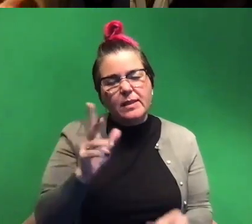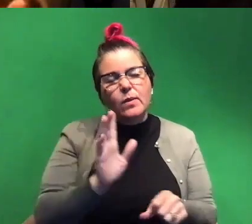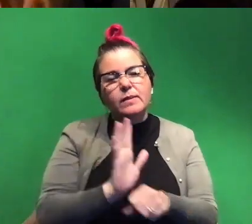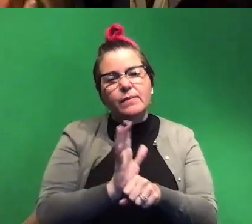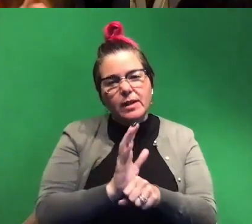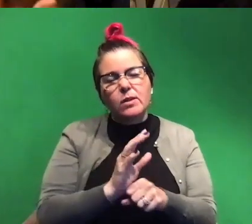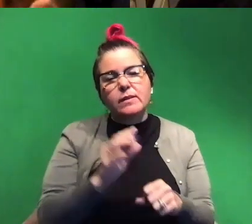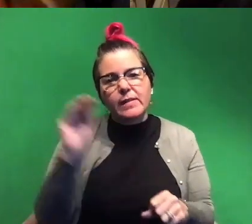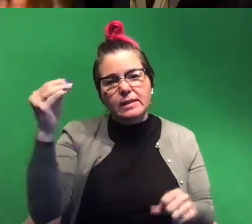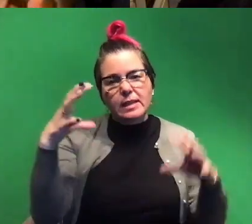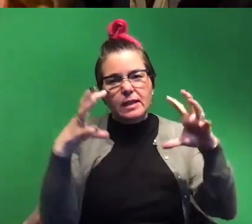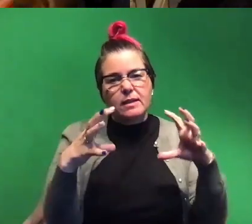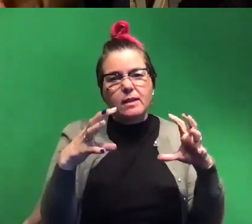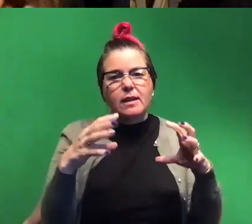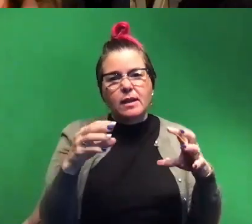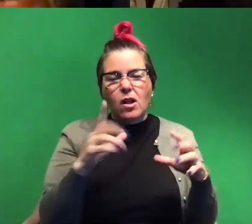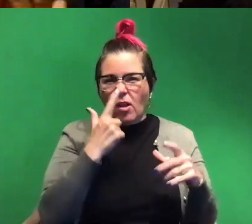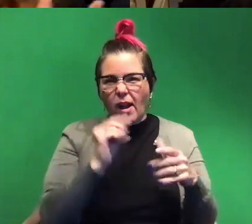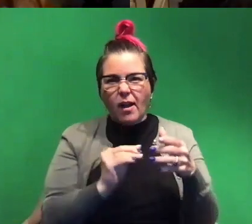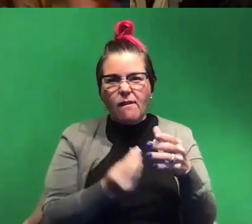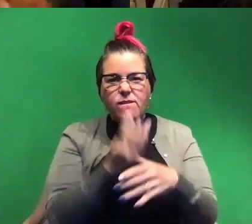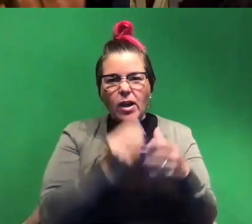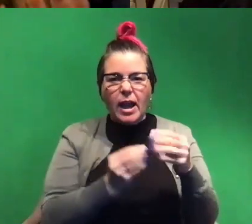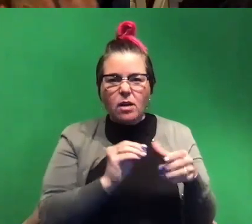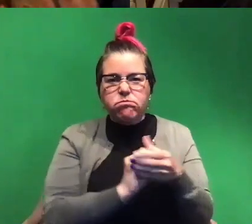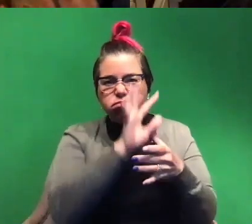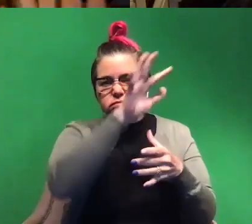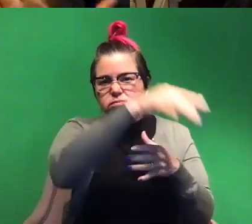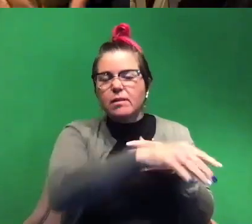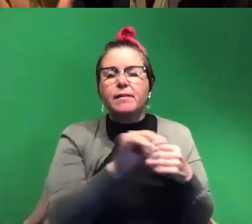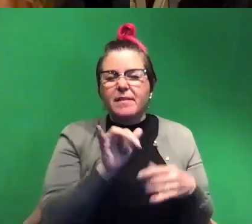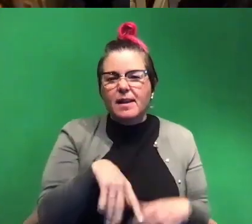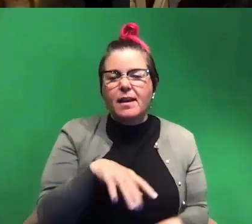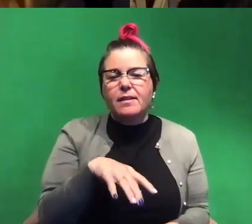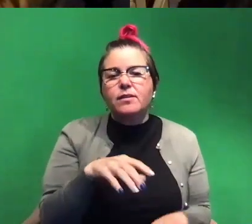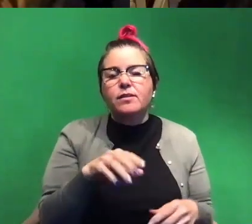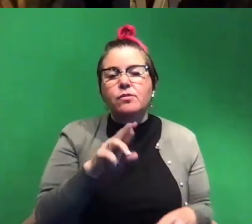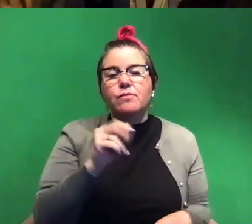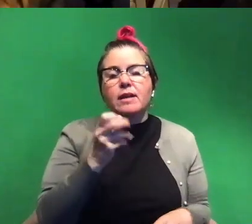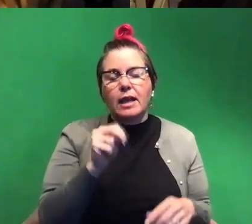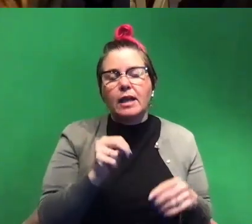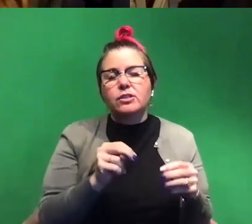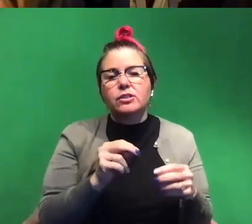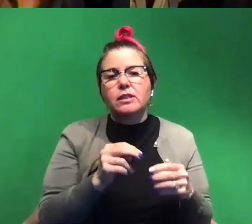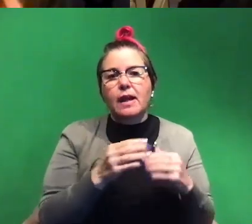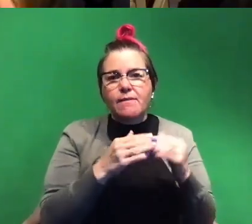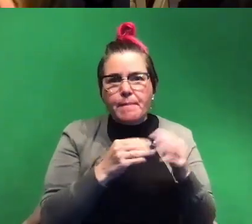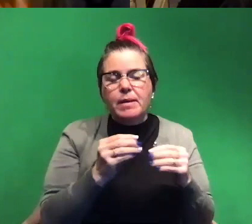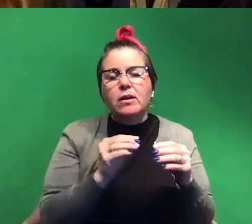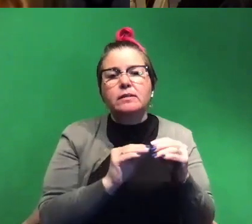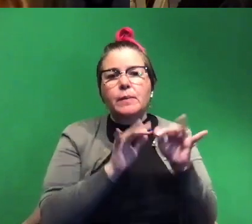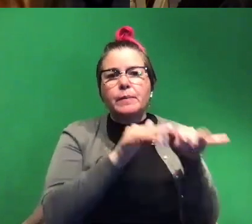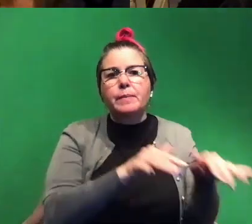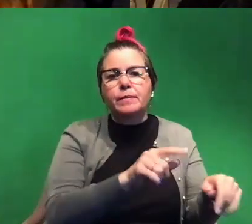the sun has that almost like volcanic eruption, Yeah, and totally. then that radiation propagates to the earth, and we're safe